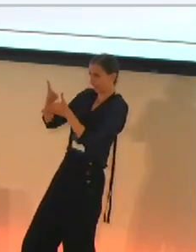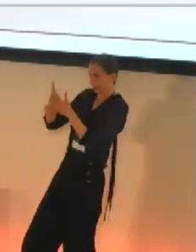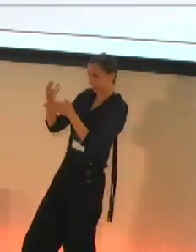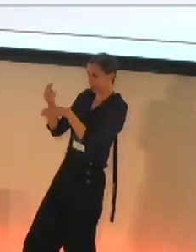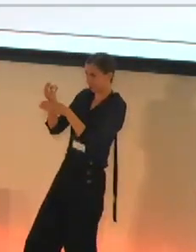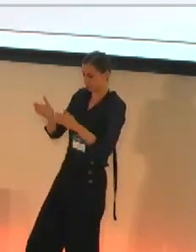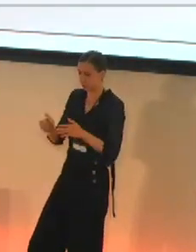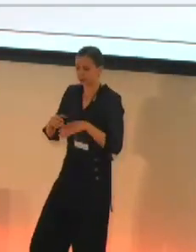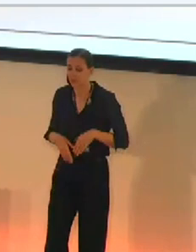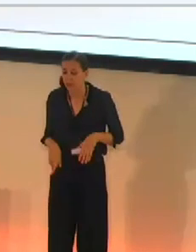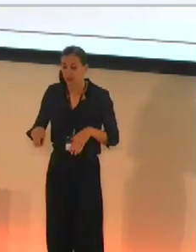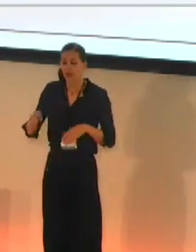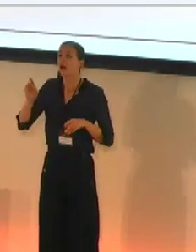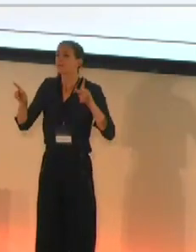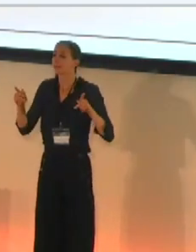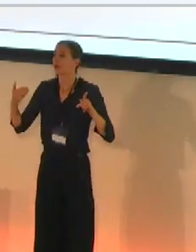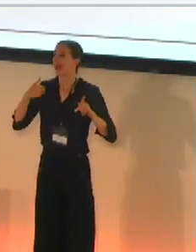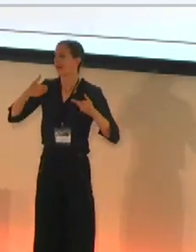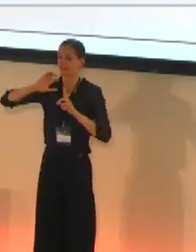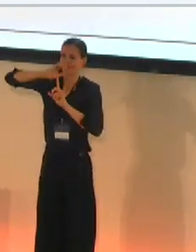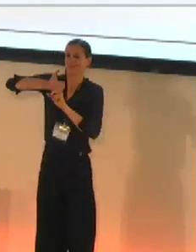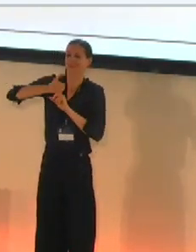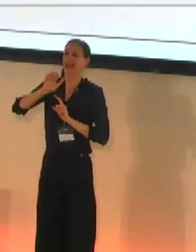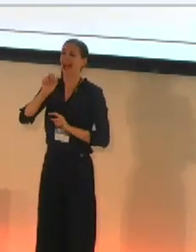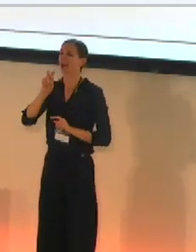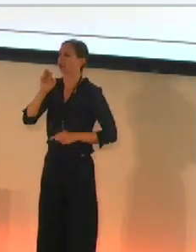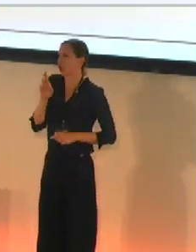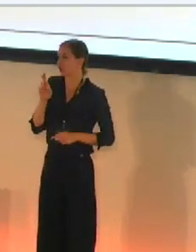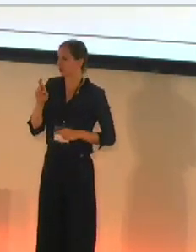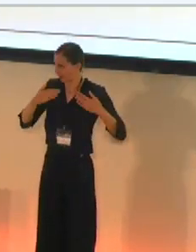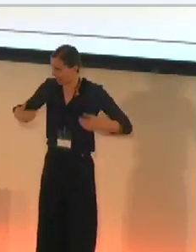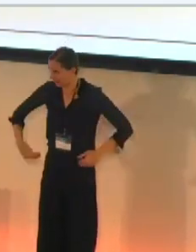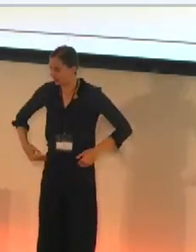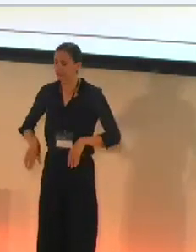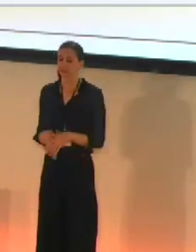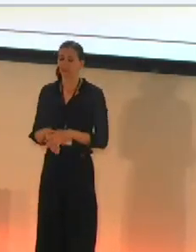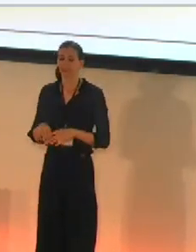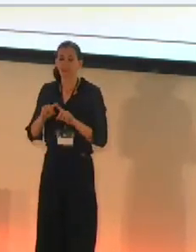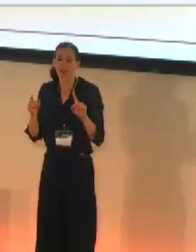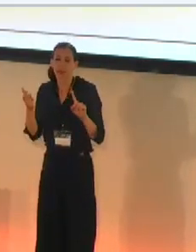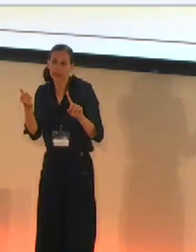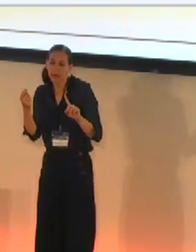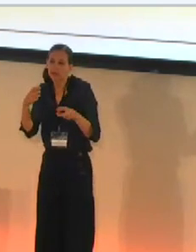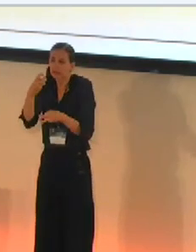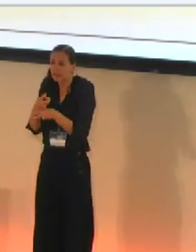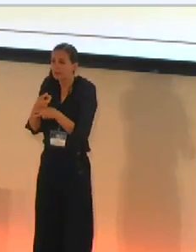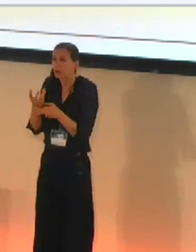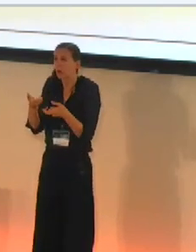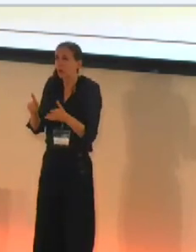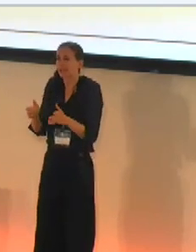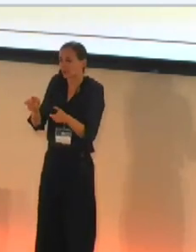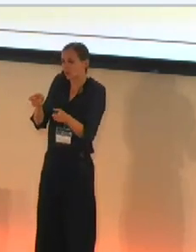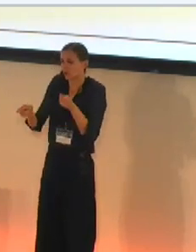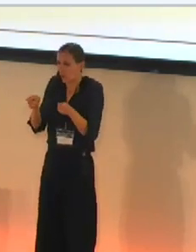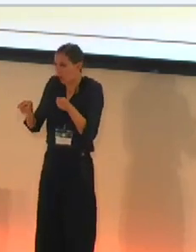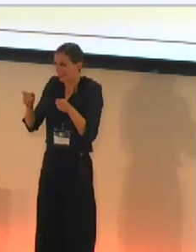people have avatars, they have bodies that they move with them, but this can actually be a quite difficult aspect to control for the experience for blind